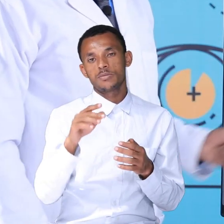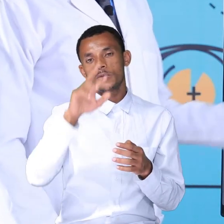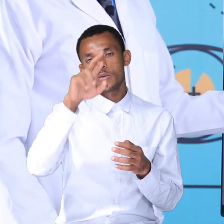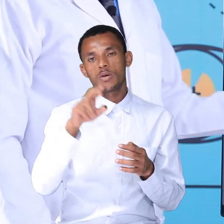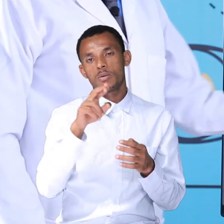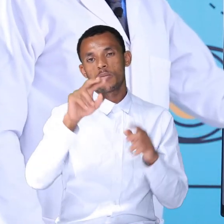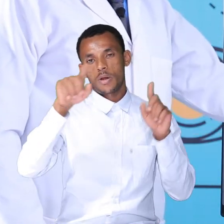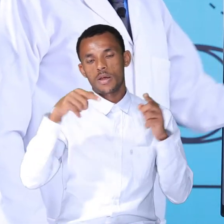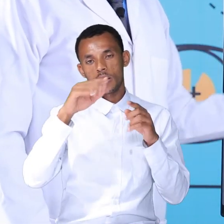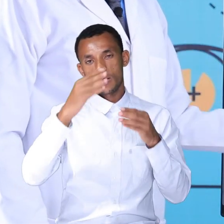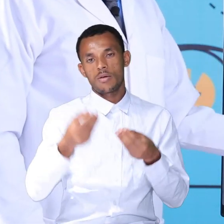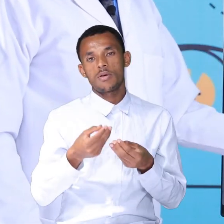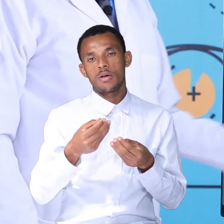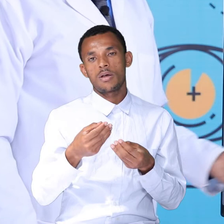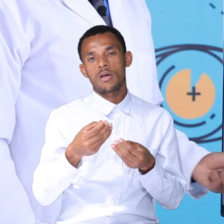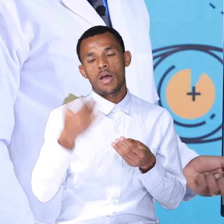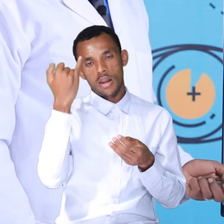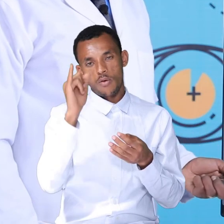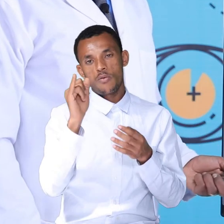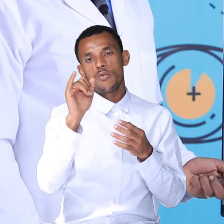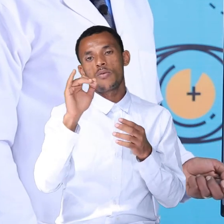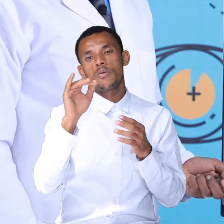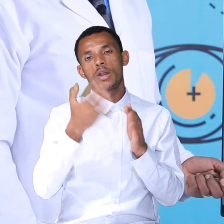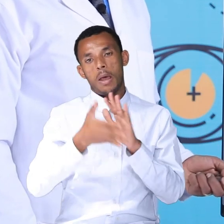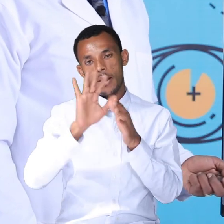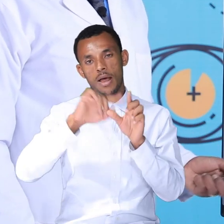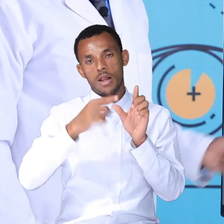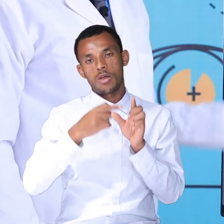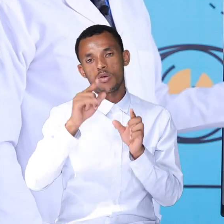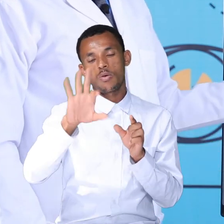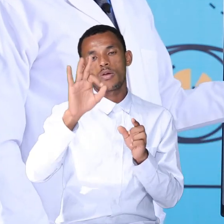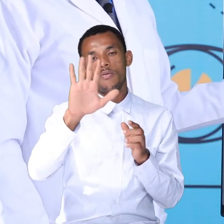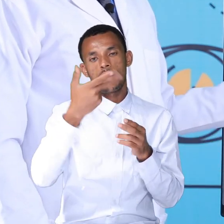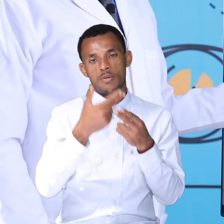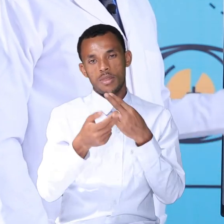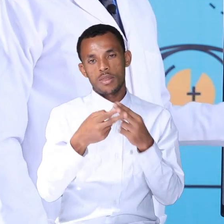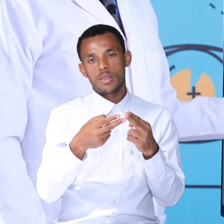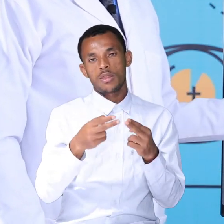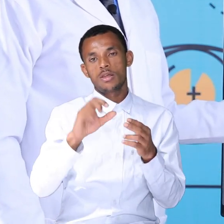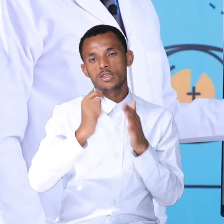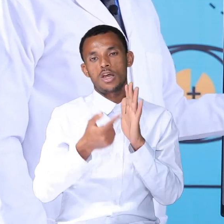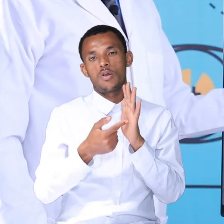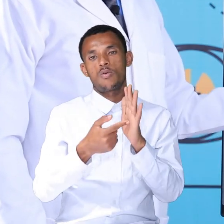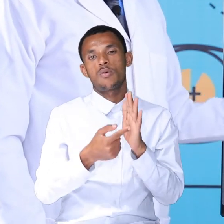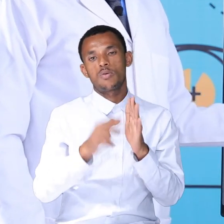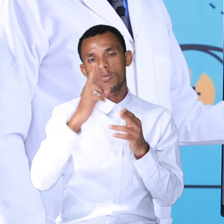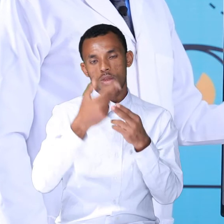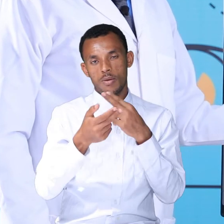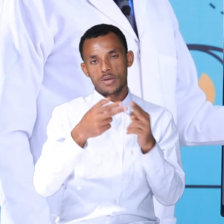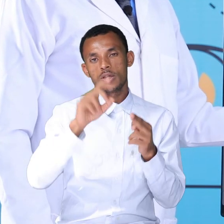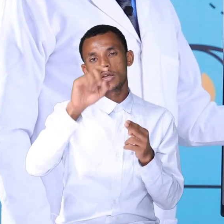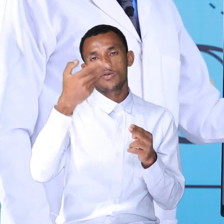But the square bracket one, it gives an radius of double angle. you have 5 times sine